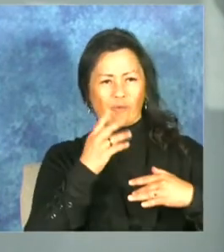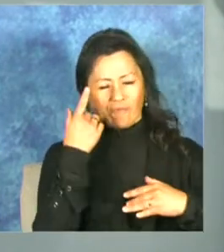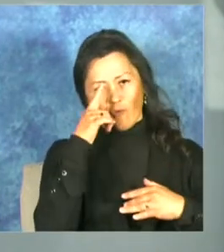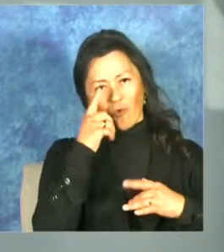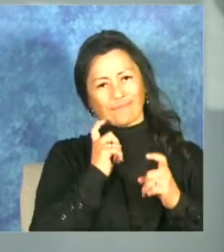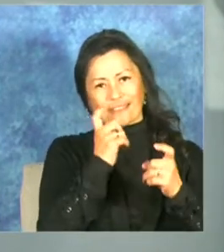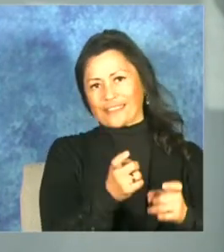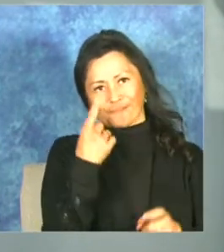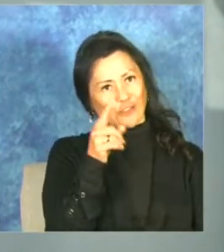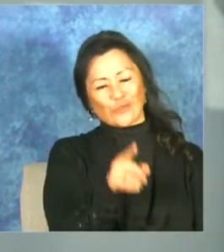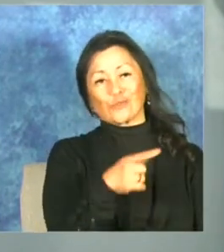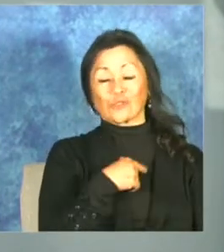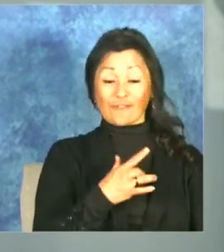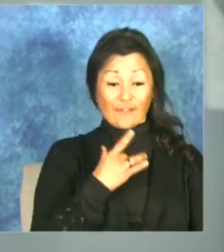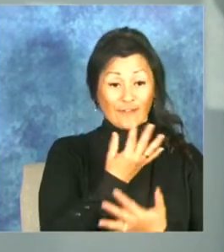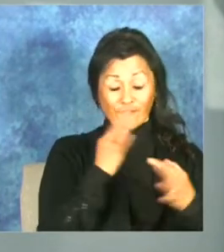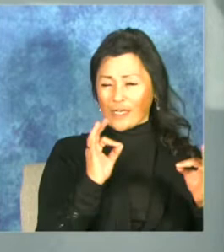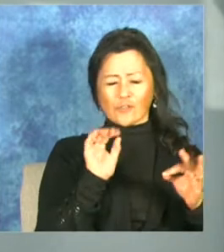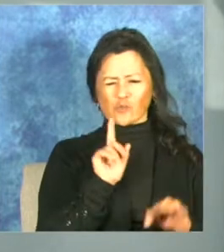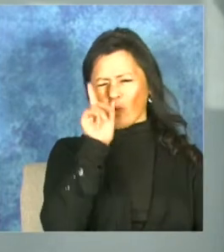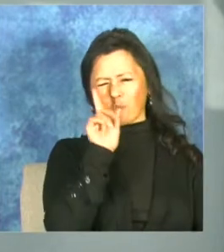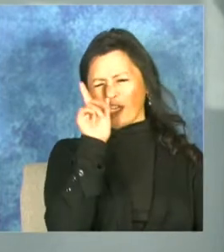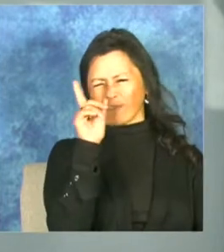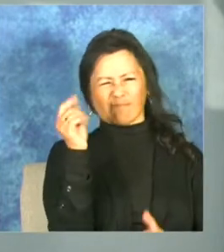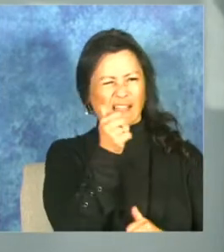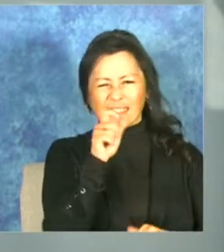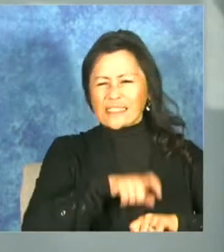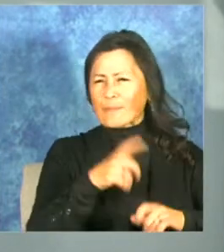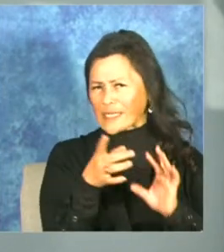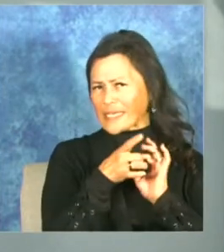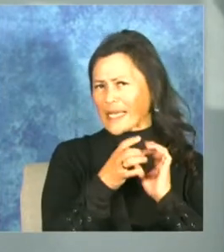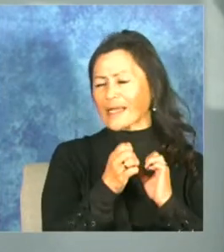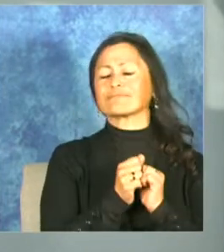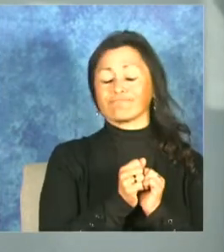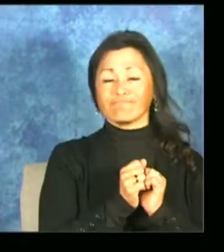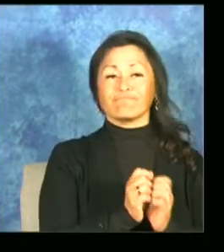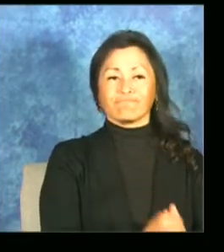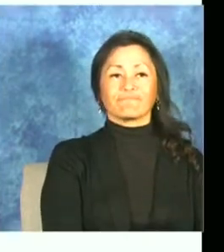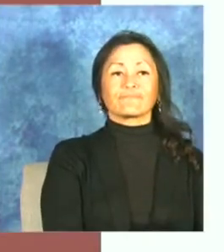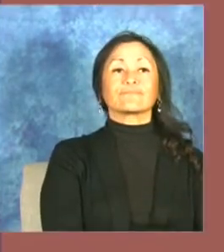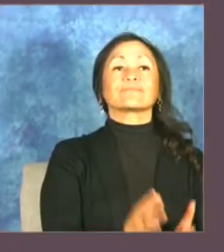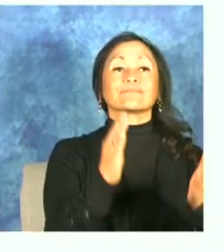on you, so feel free to come up at any time and we'd love to connect.